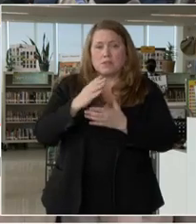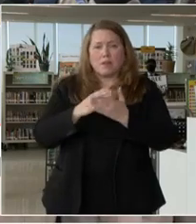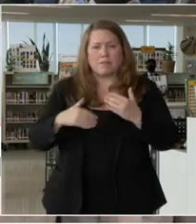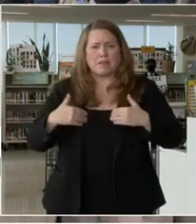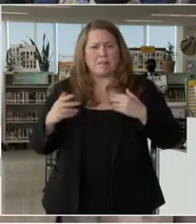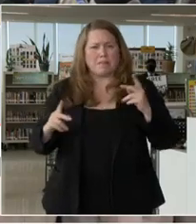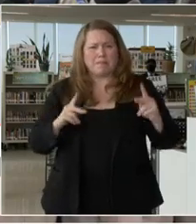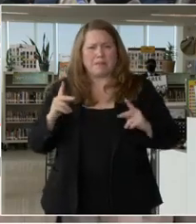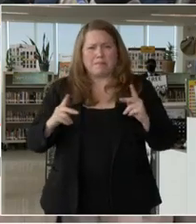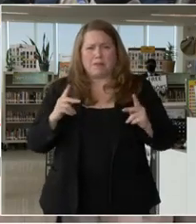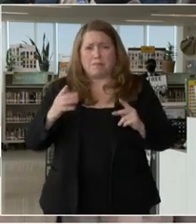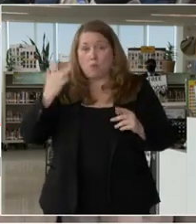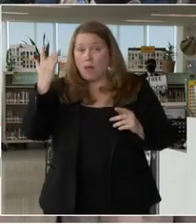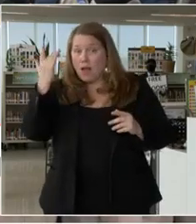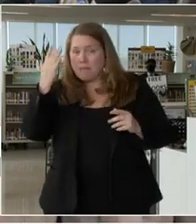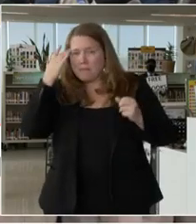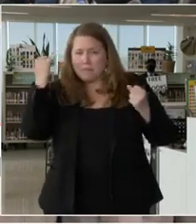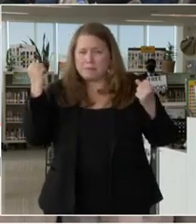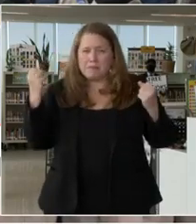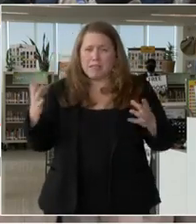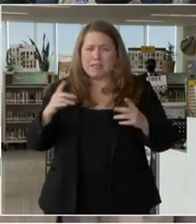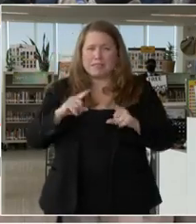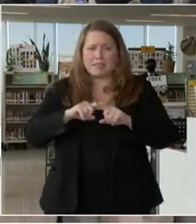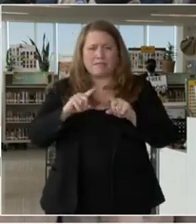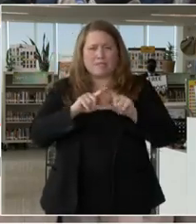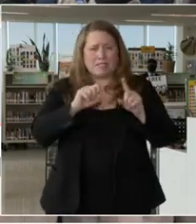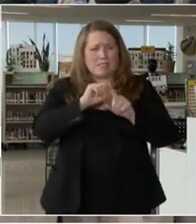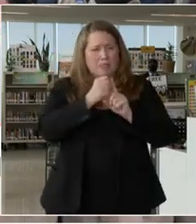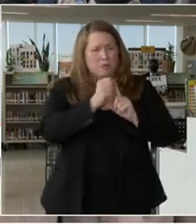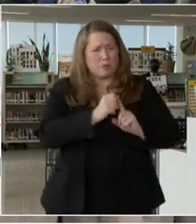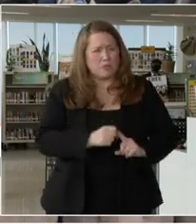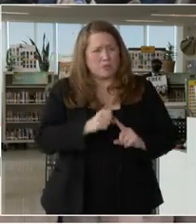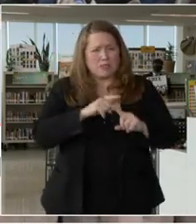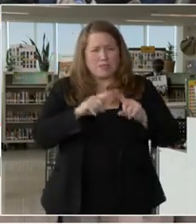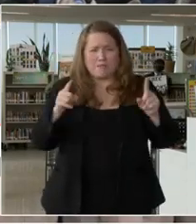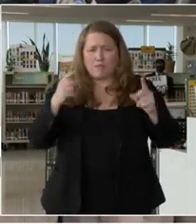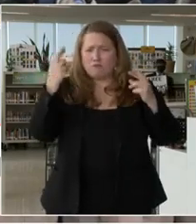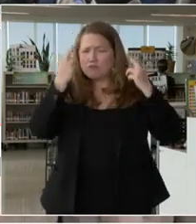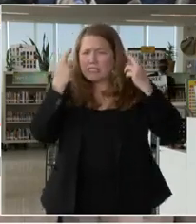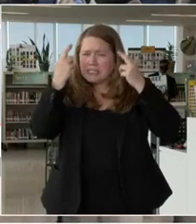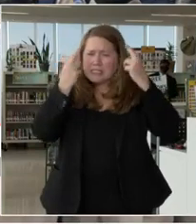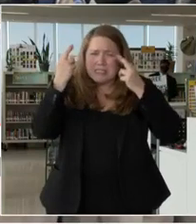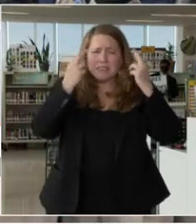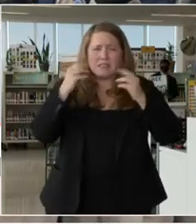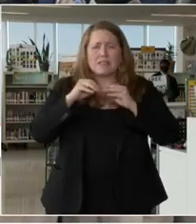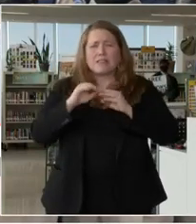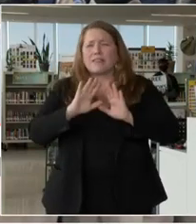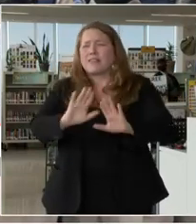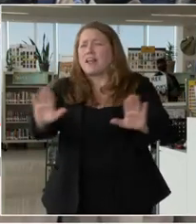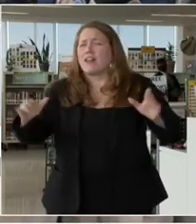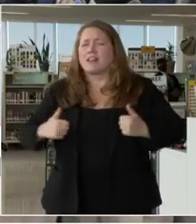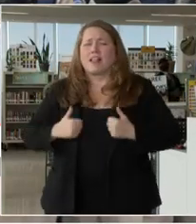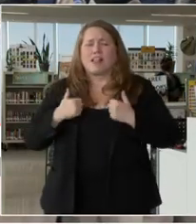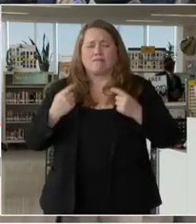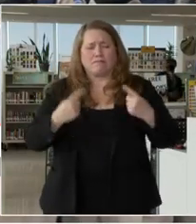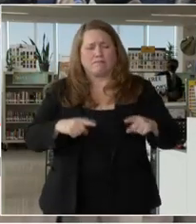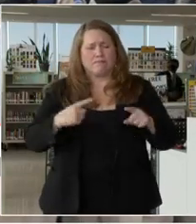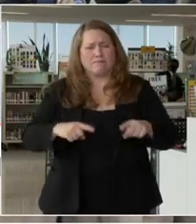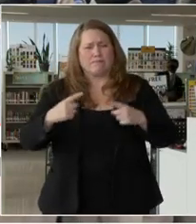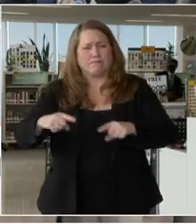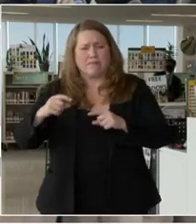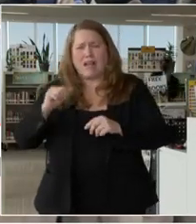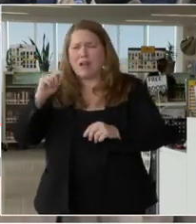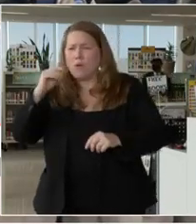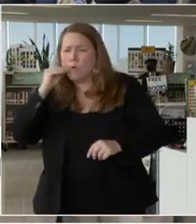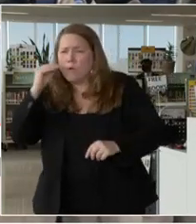people, because of many different situations, because of many different things that happen in our lives, whether it's stuff that's going on in the home, your